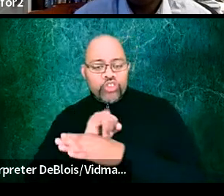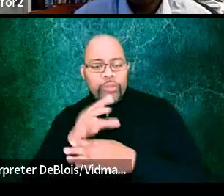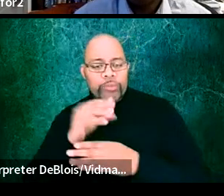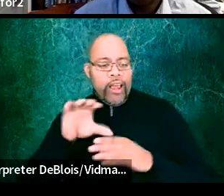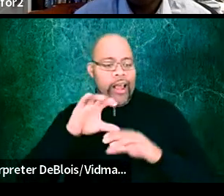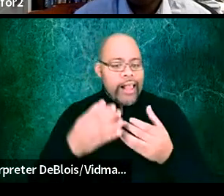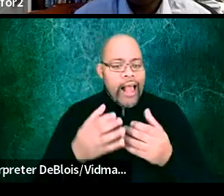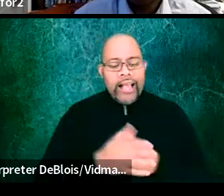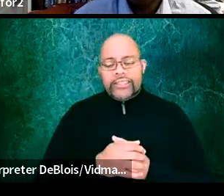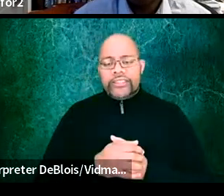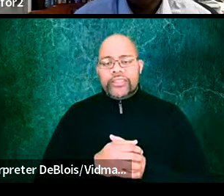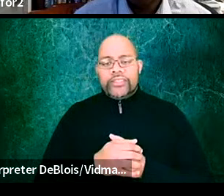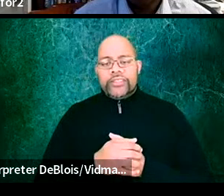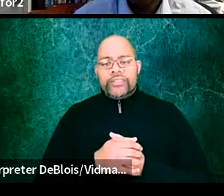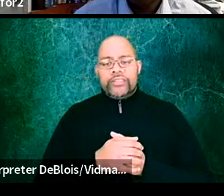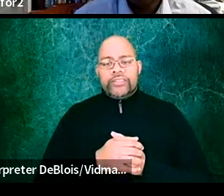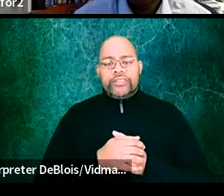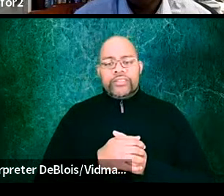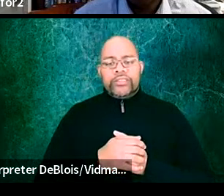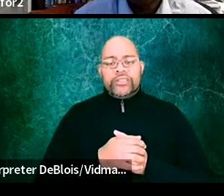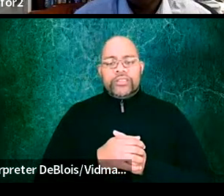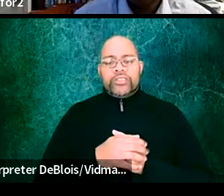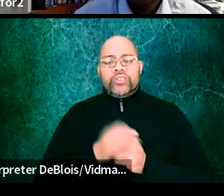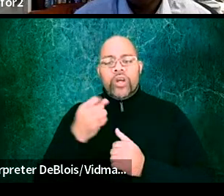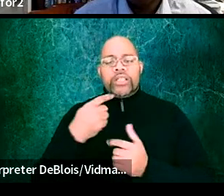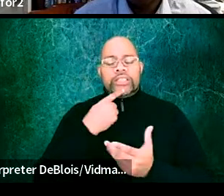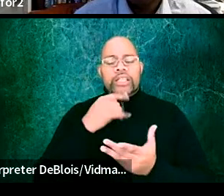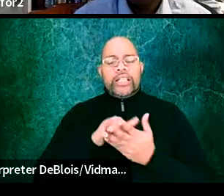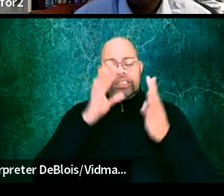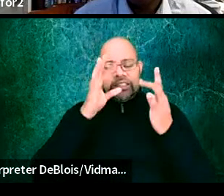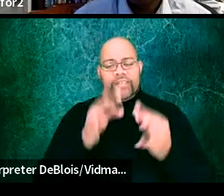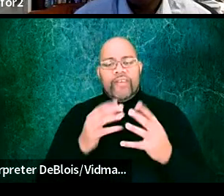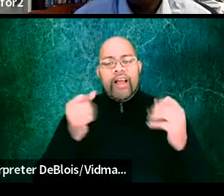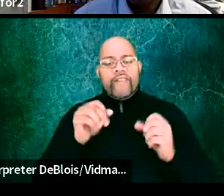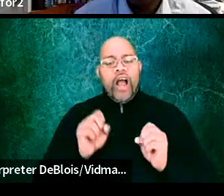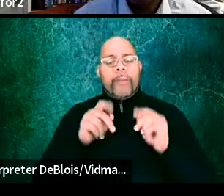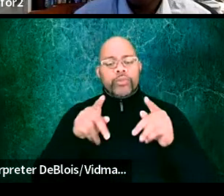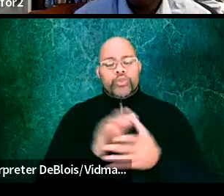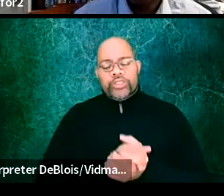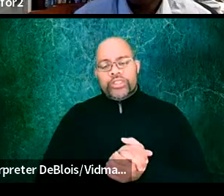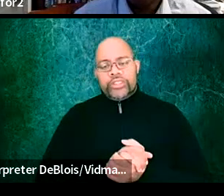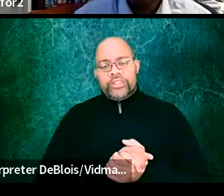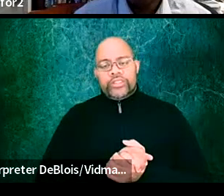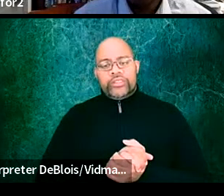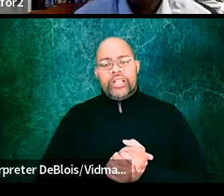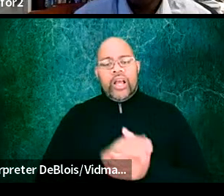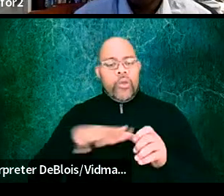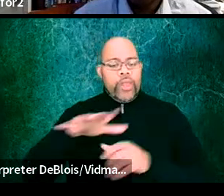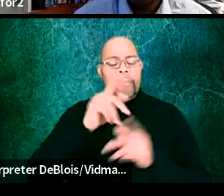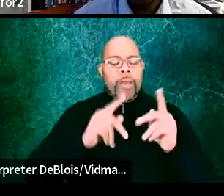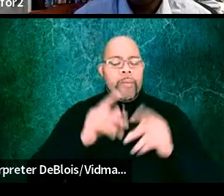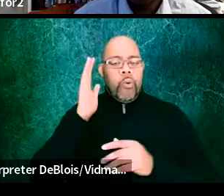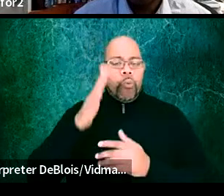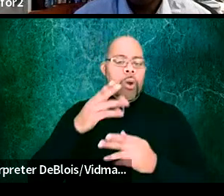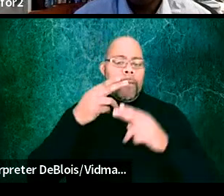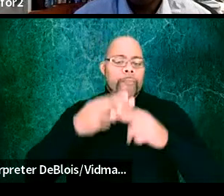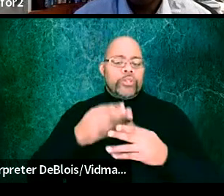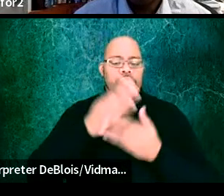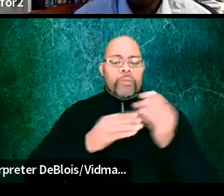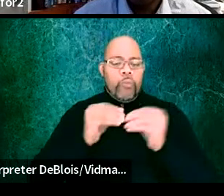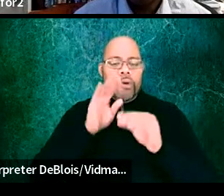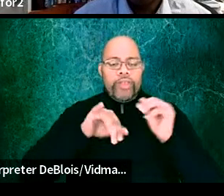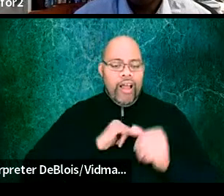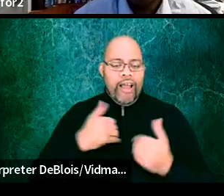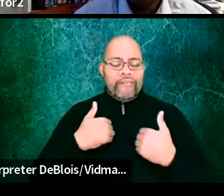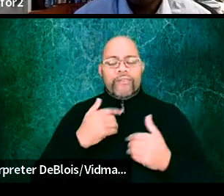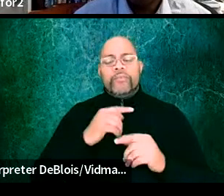classes. So I would say there's definitely a lot of opportunities out there, and I'm sure people will mention some more than I have.